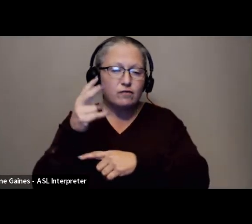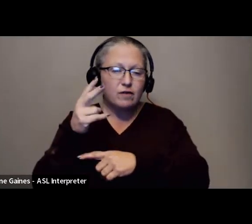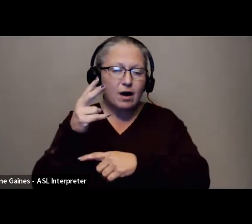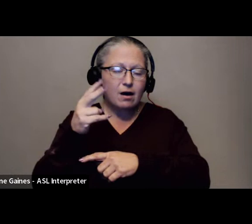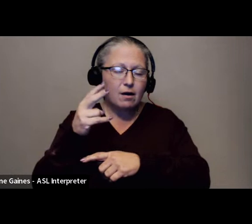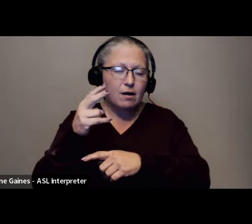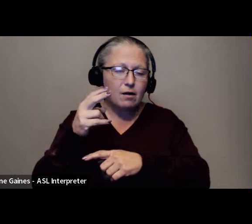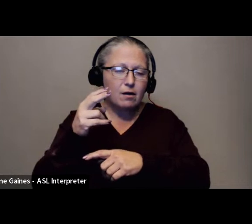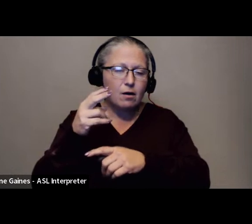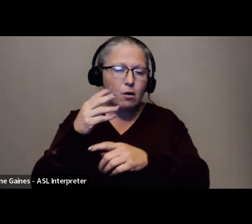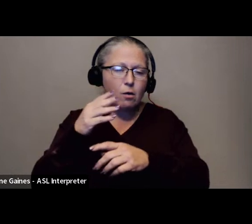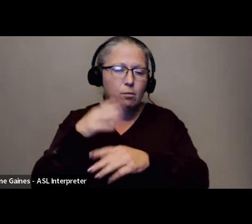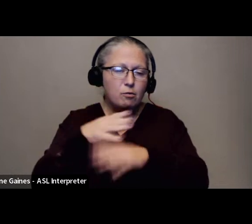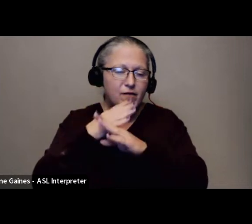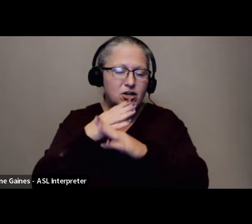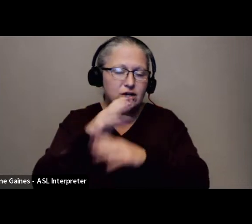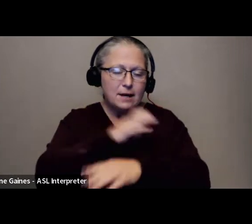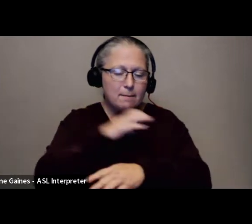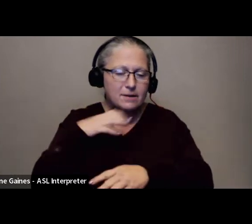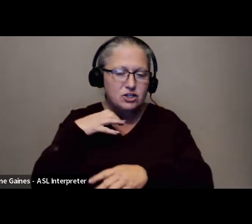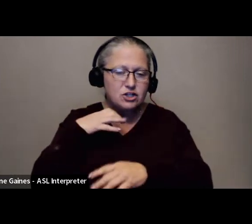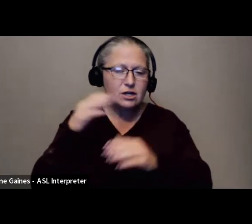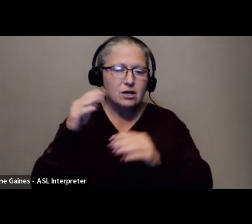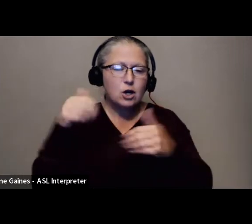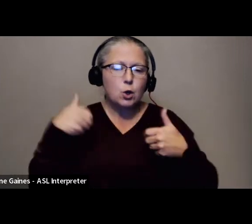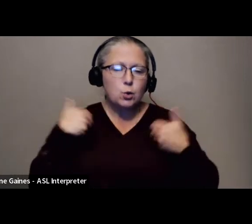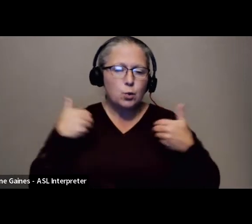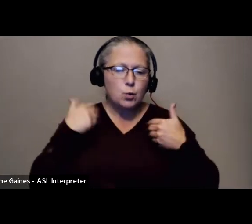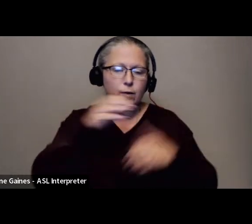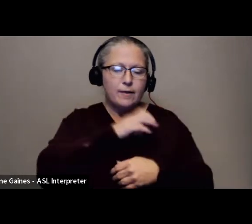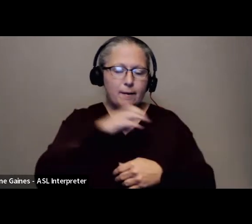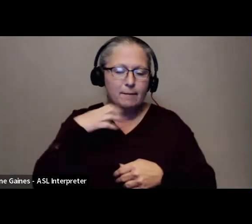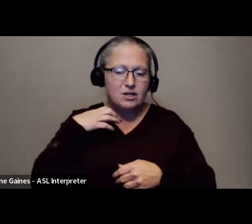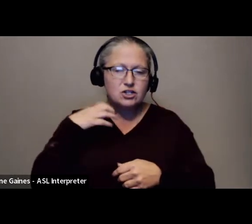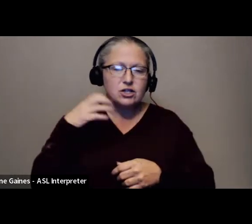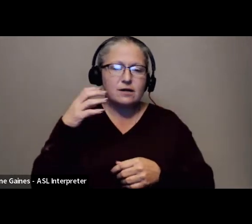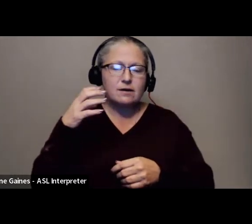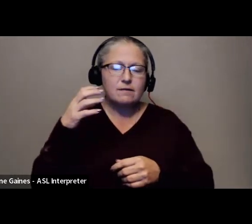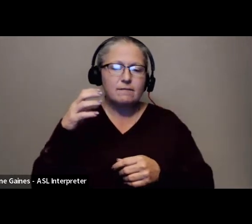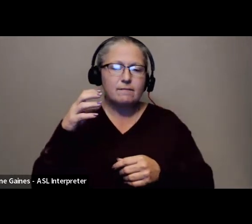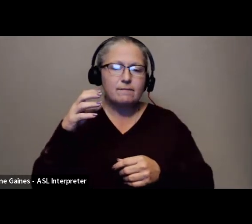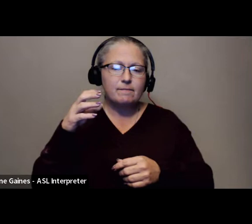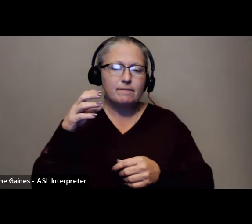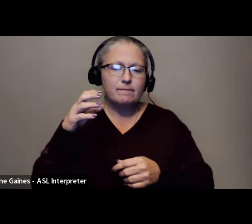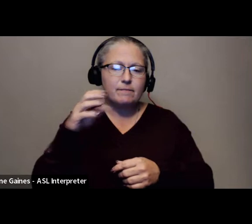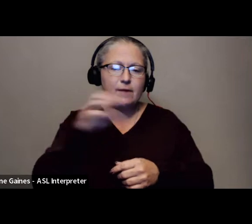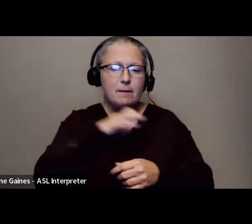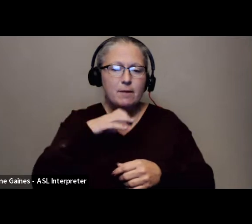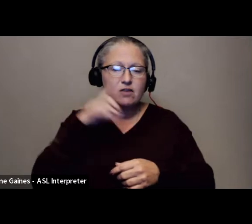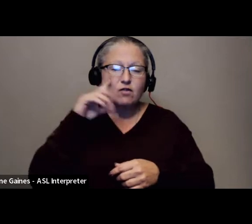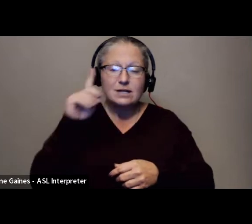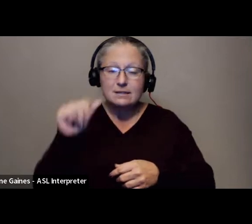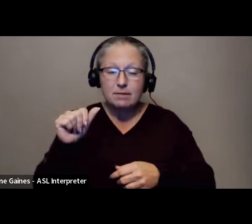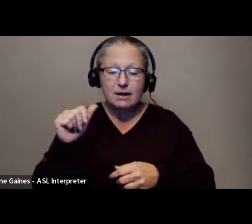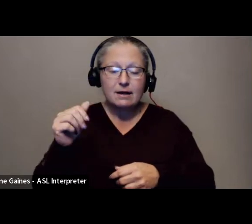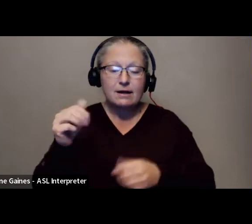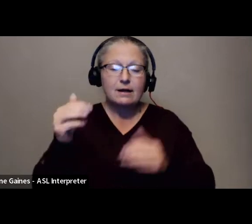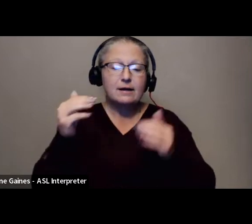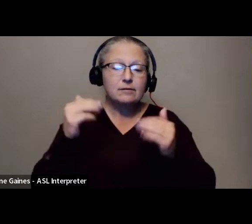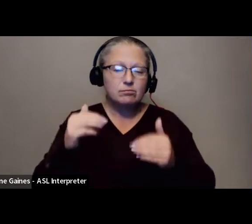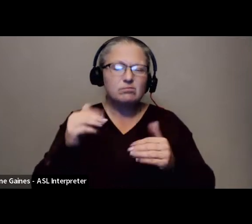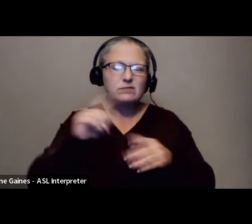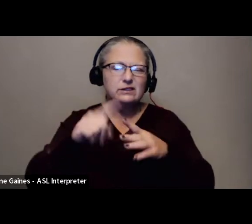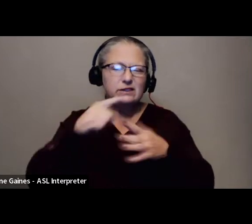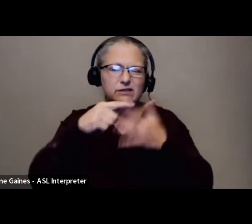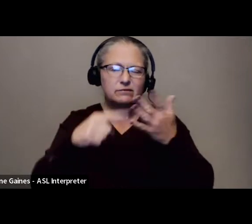Prevention Commission, the Youth Commission, the Commission on Disabilities.